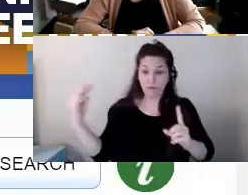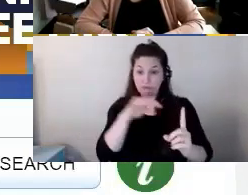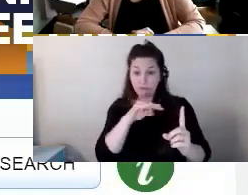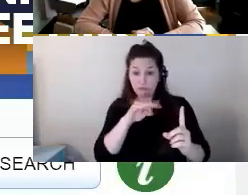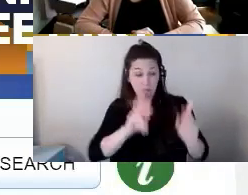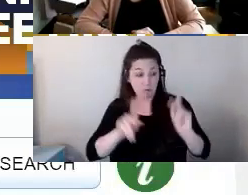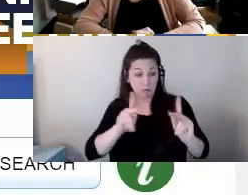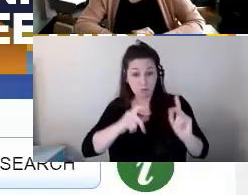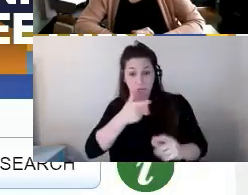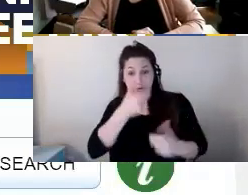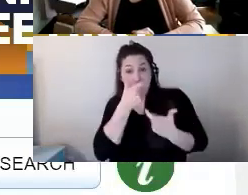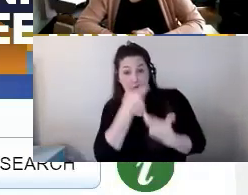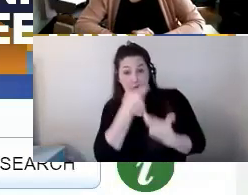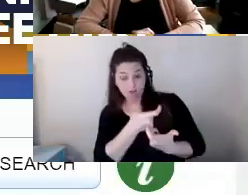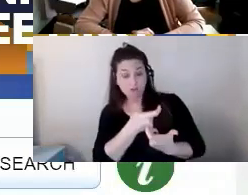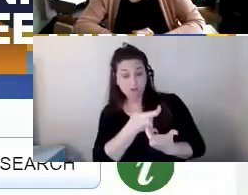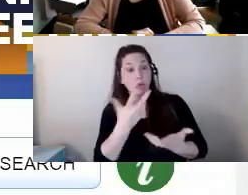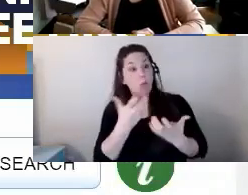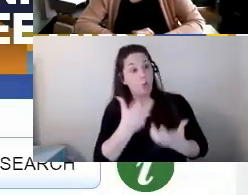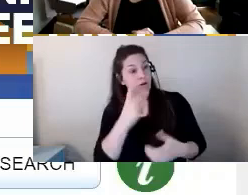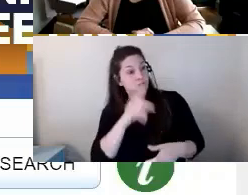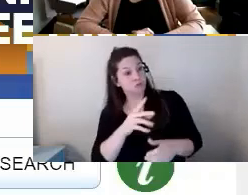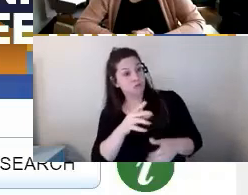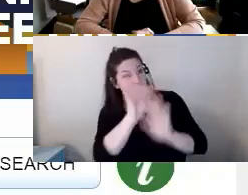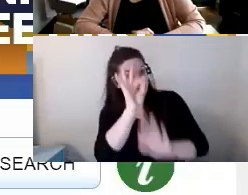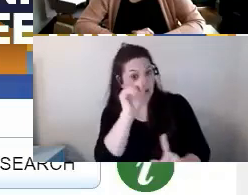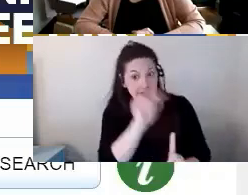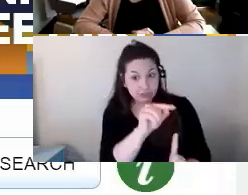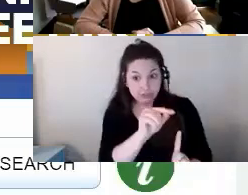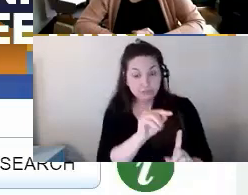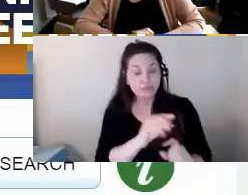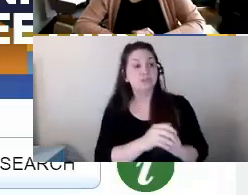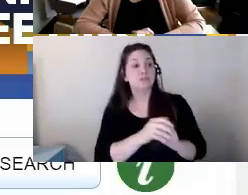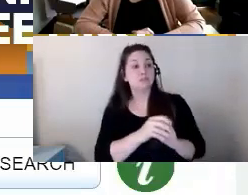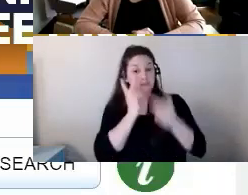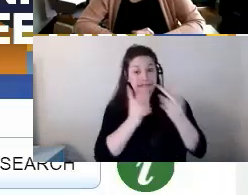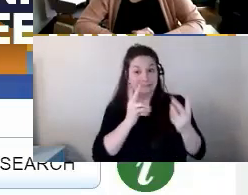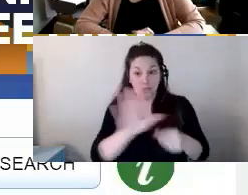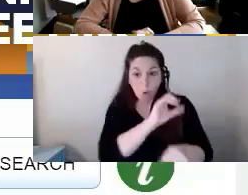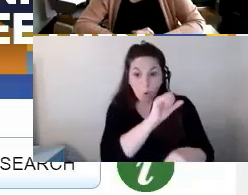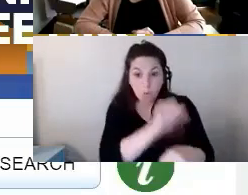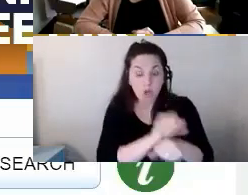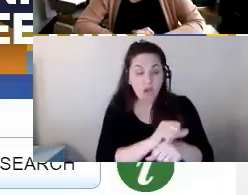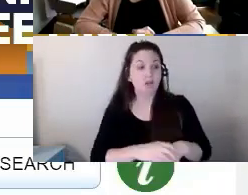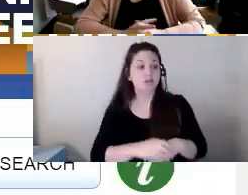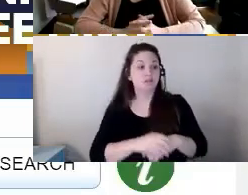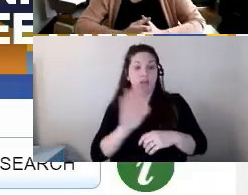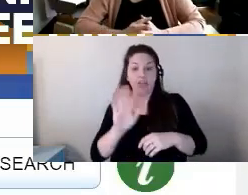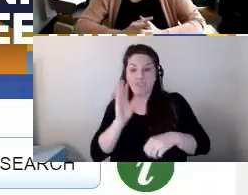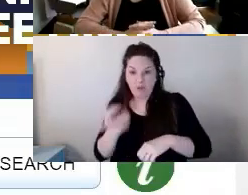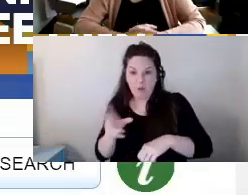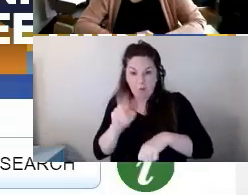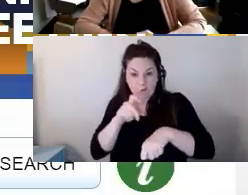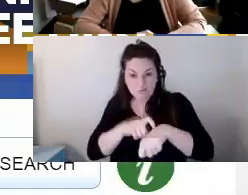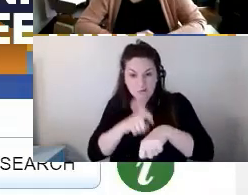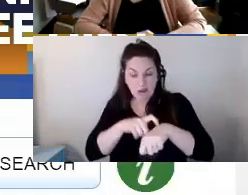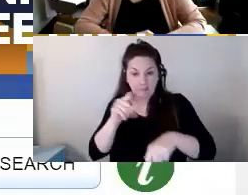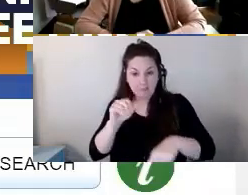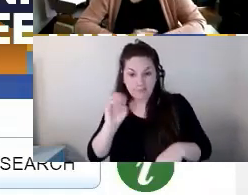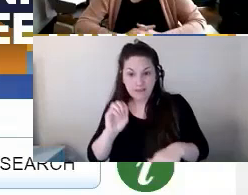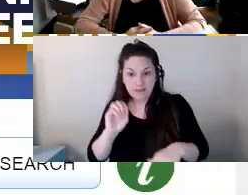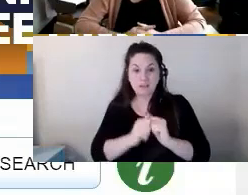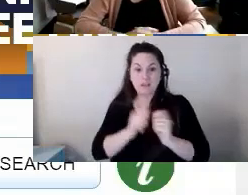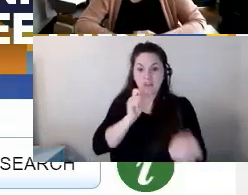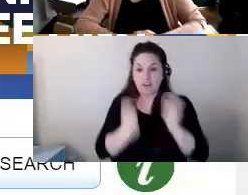to find you, see your work in the gallery, go at their own pace, make conversions from black to